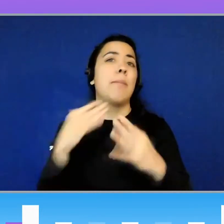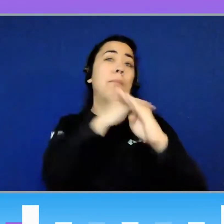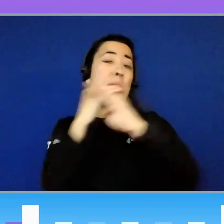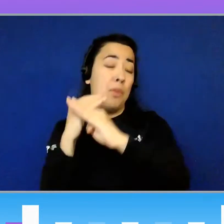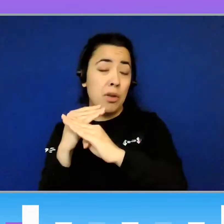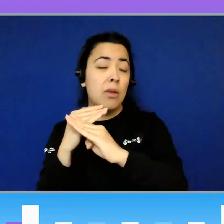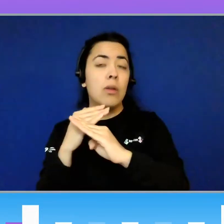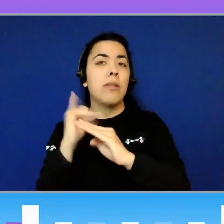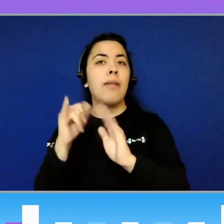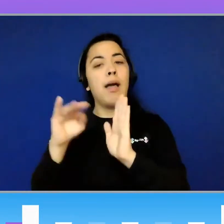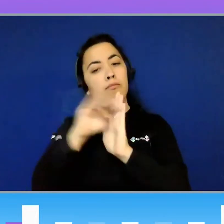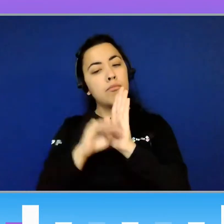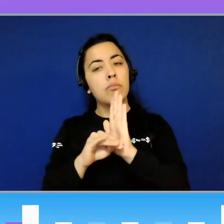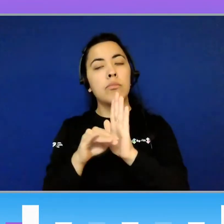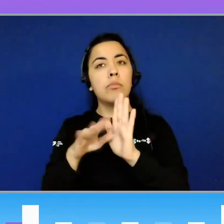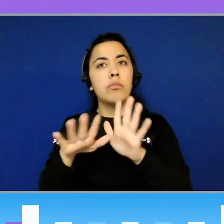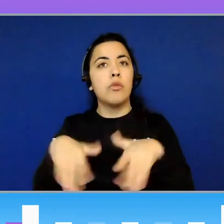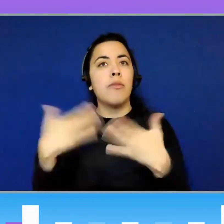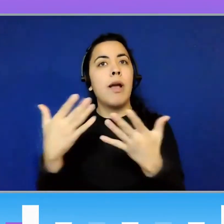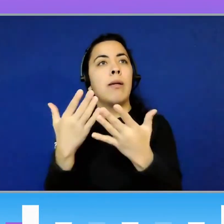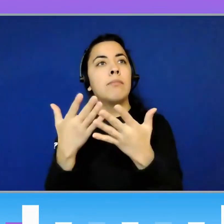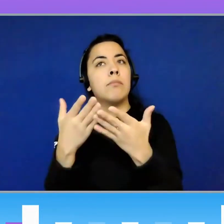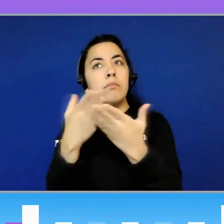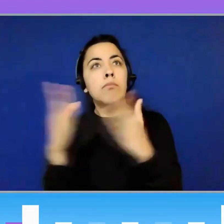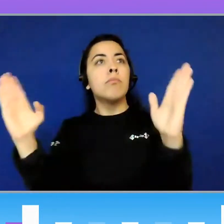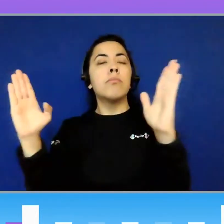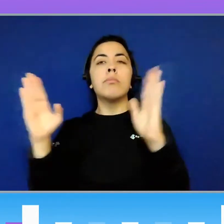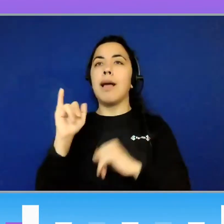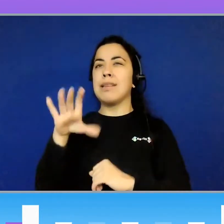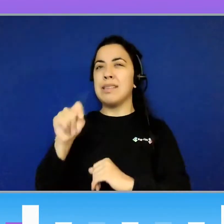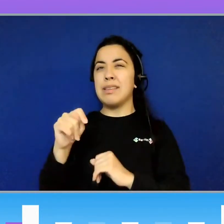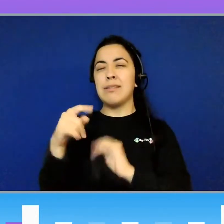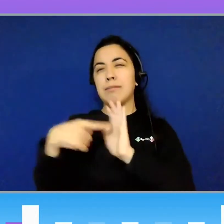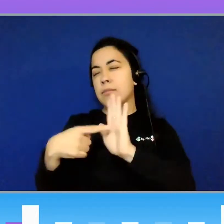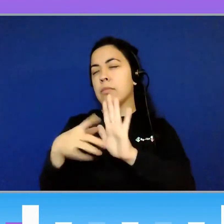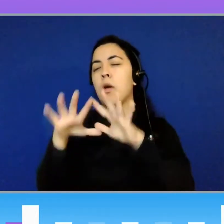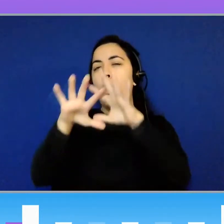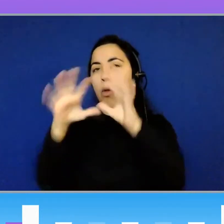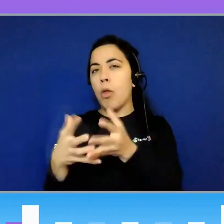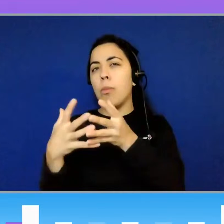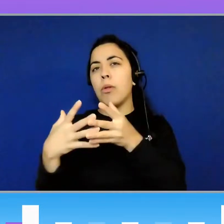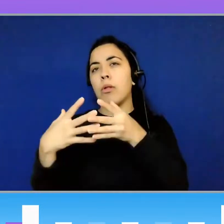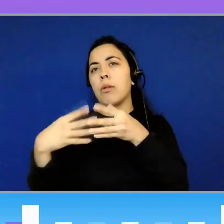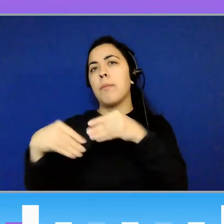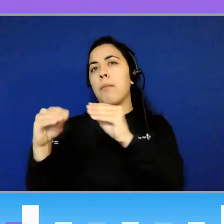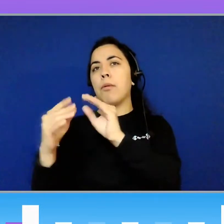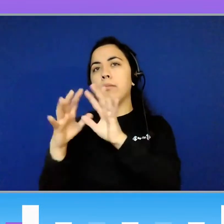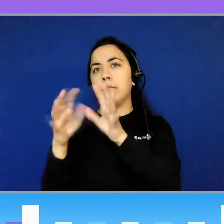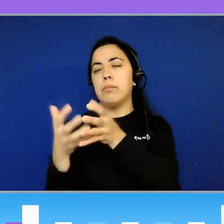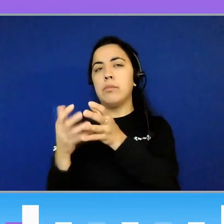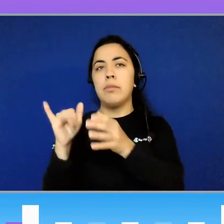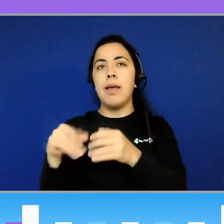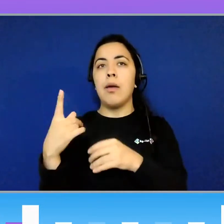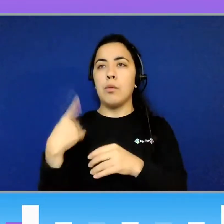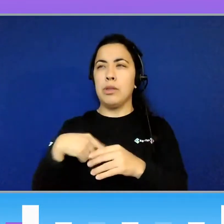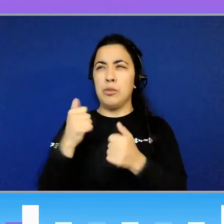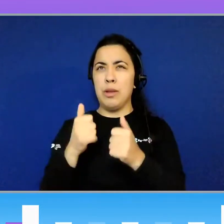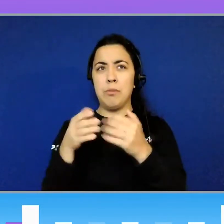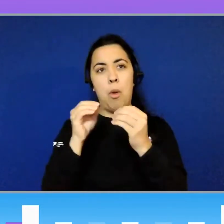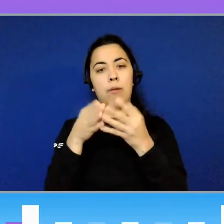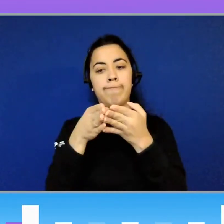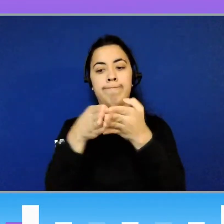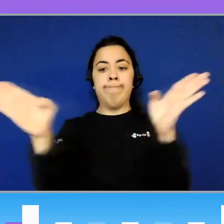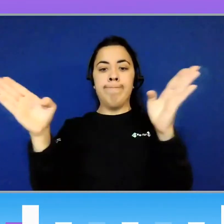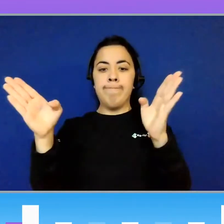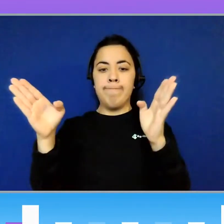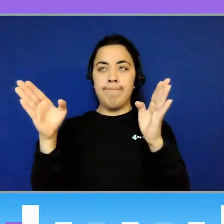being ICT, a global market. So clarifications on that we are setting. Also, and that's a bit more of a